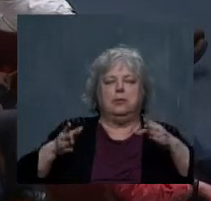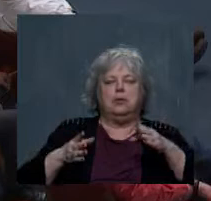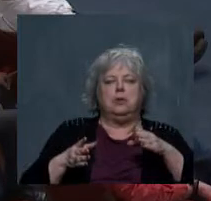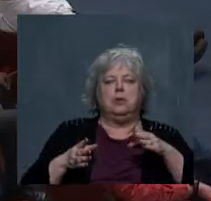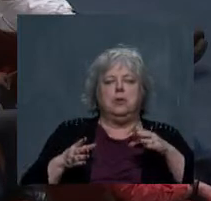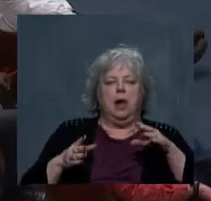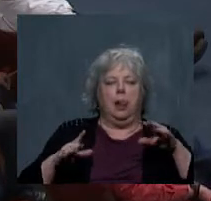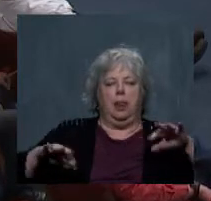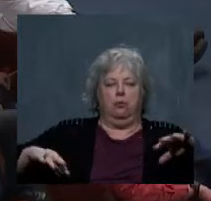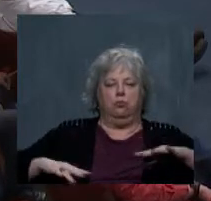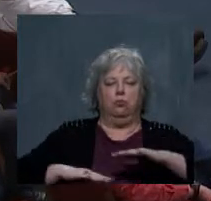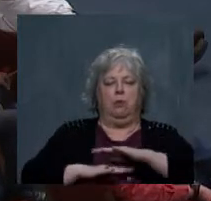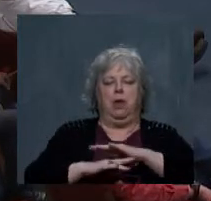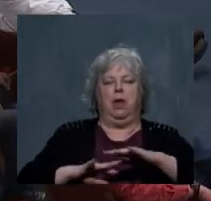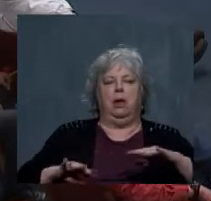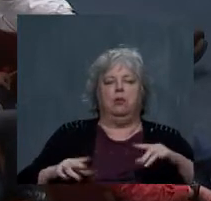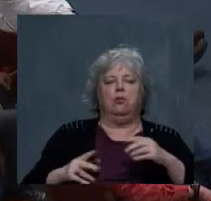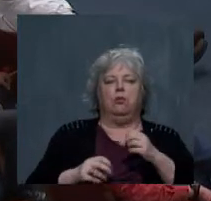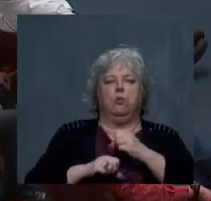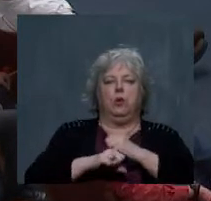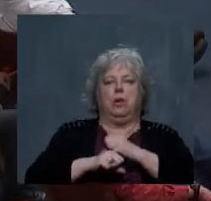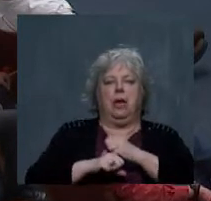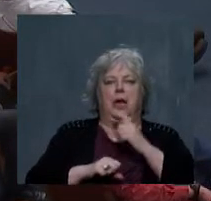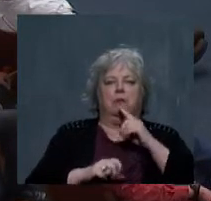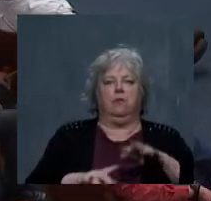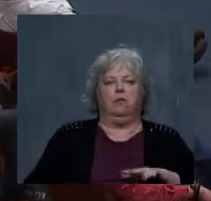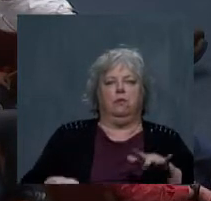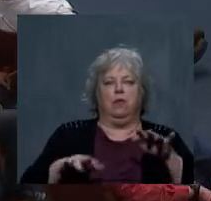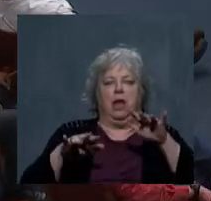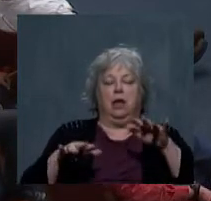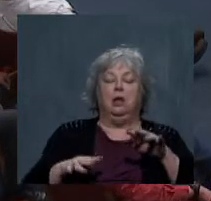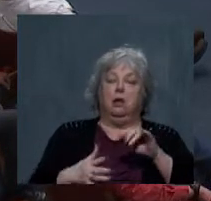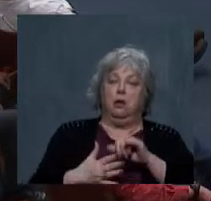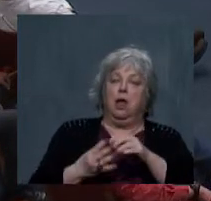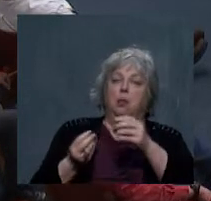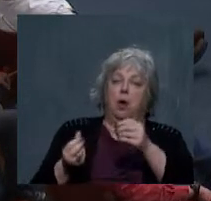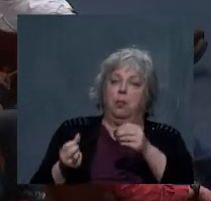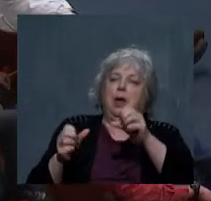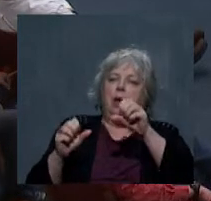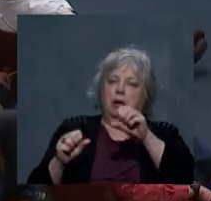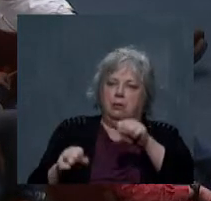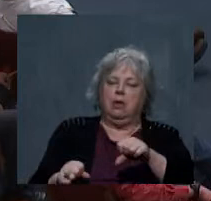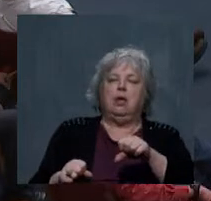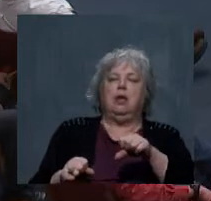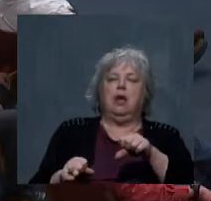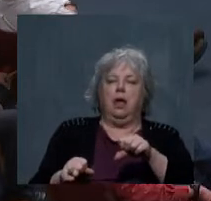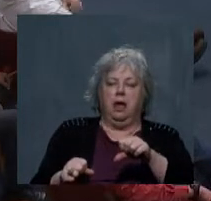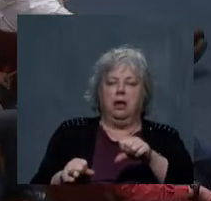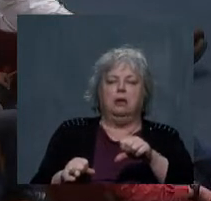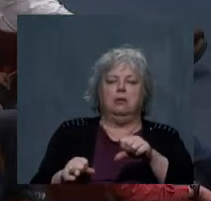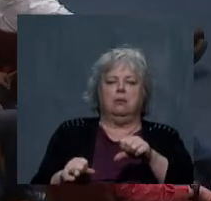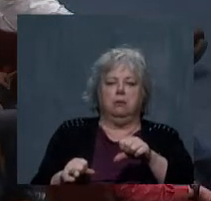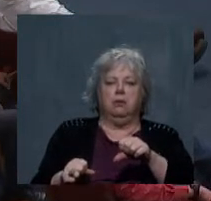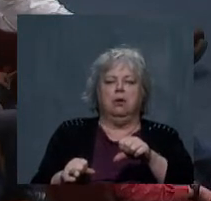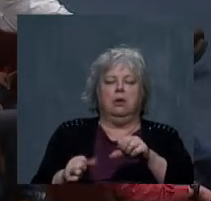stream bed now to protect against the flooding. So that property can be developed in R2, and